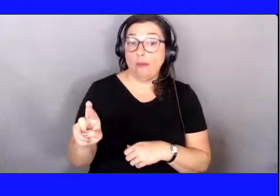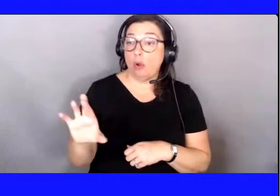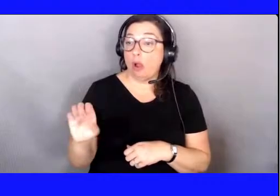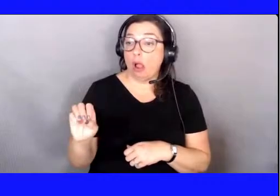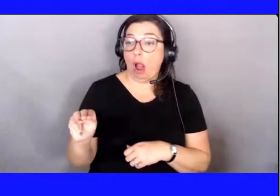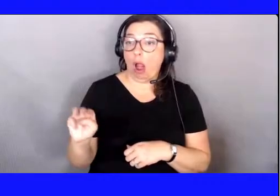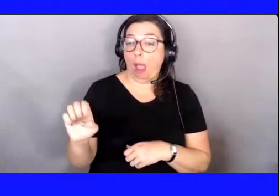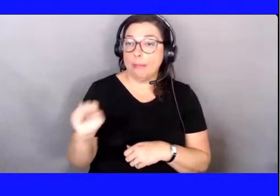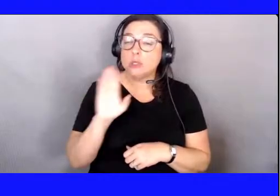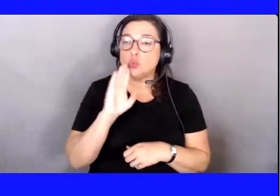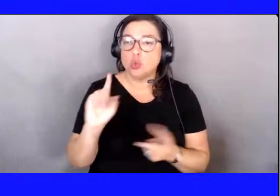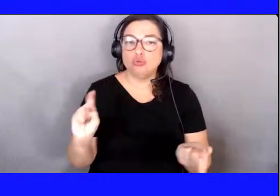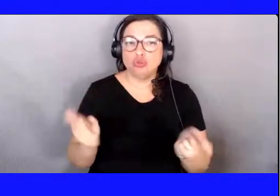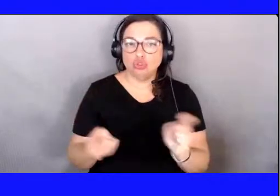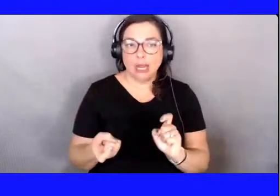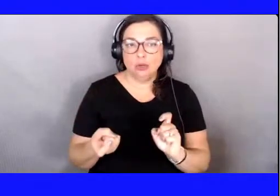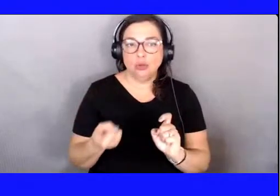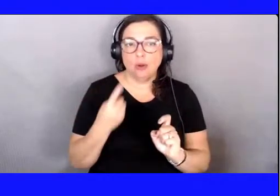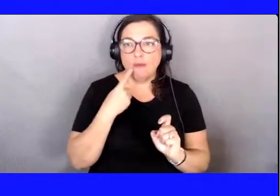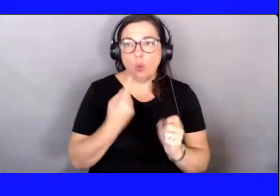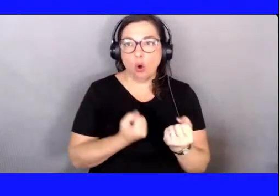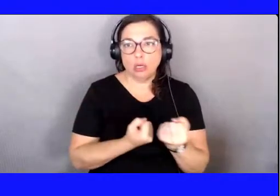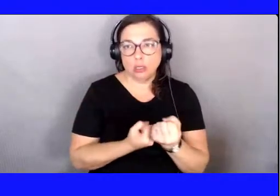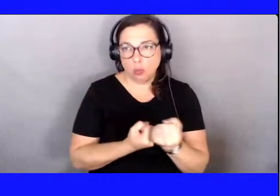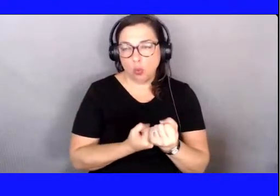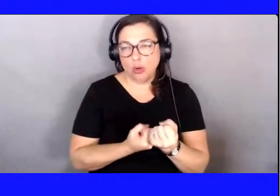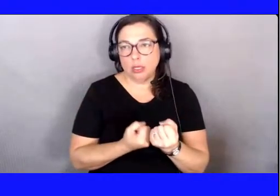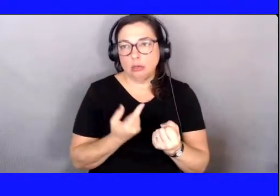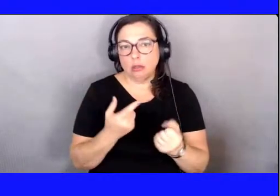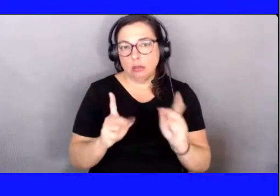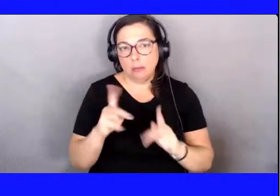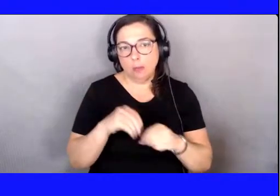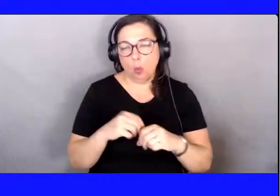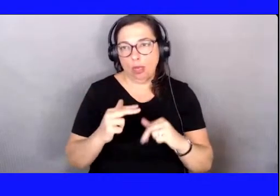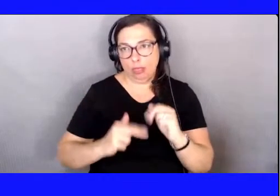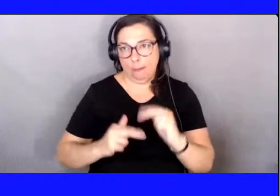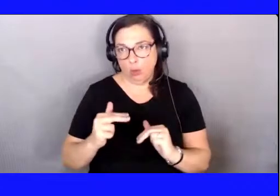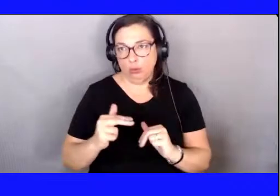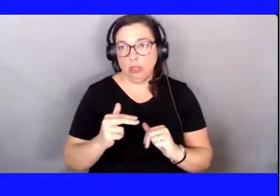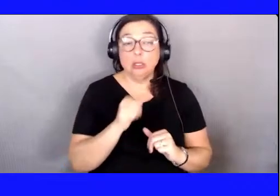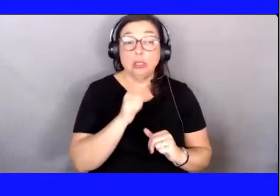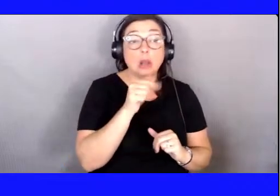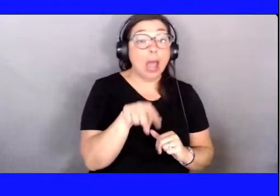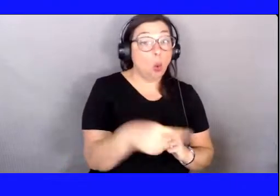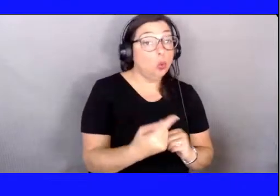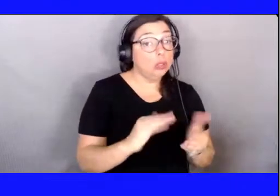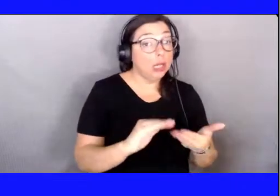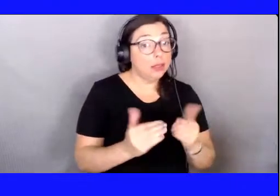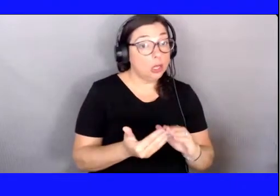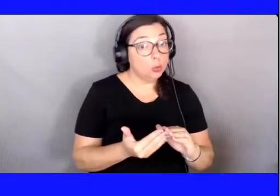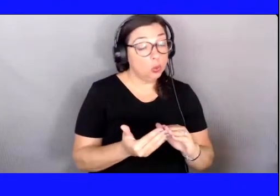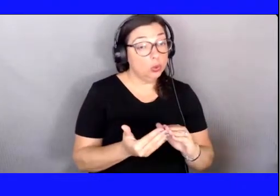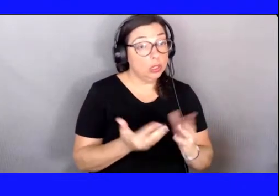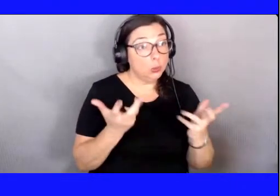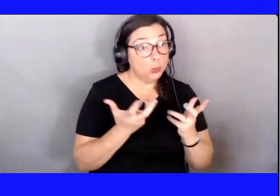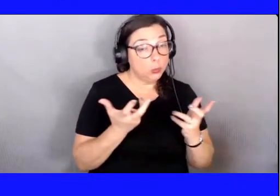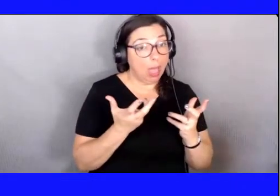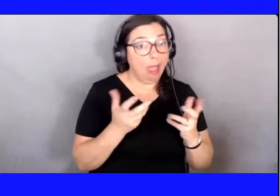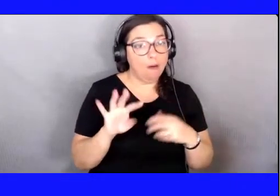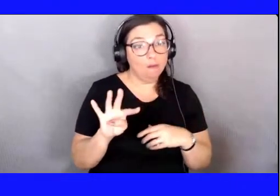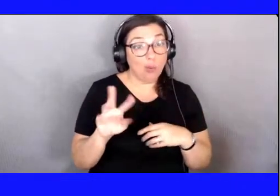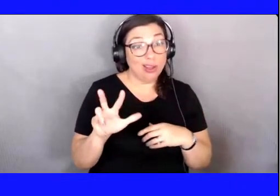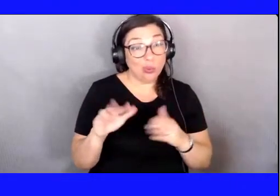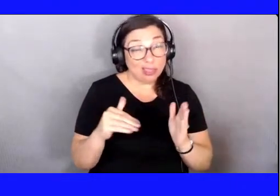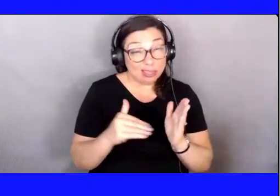that for the supportive housing tenants in the building. So not only will the community get this incredible 43,000 square foot